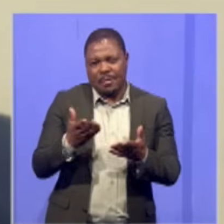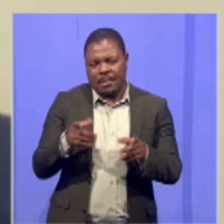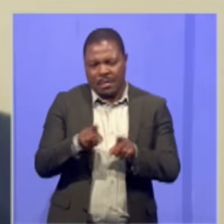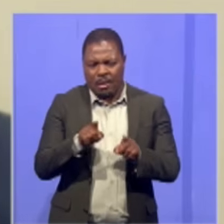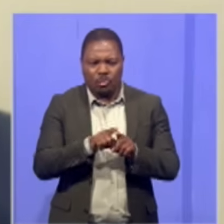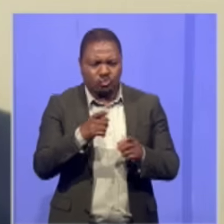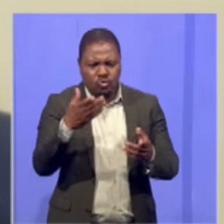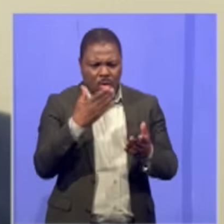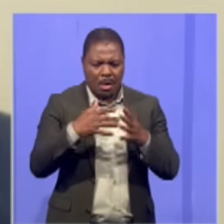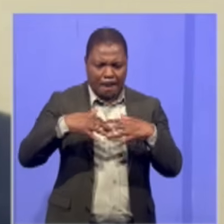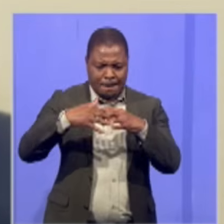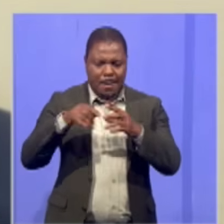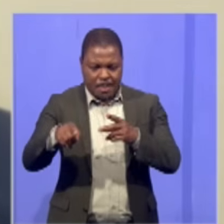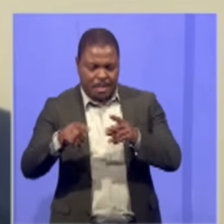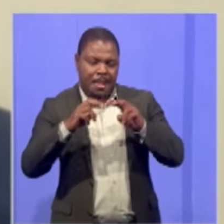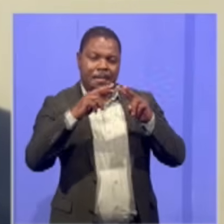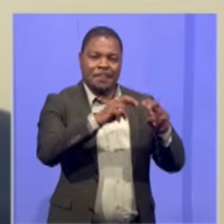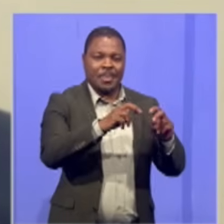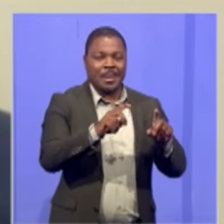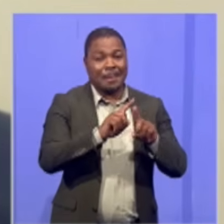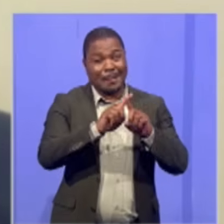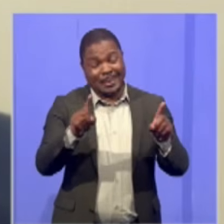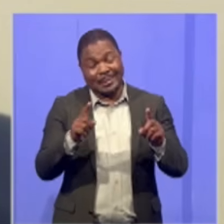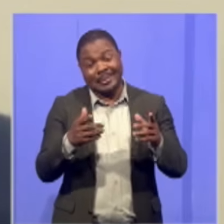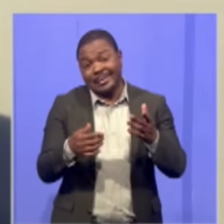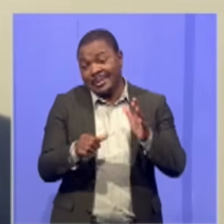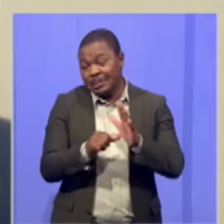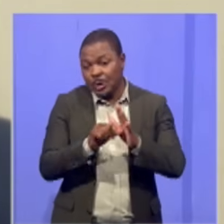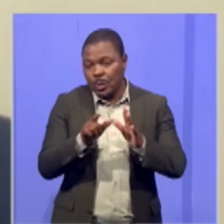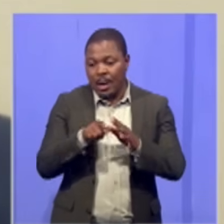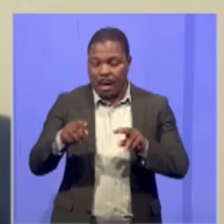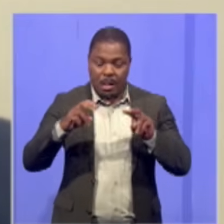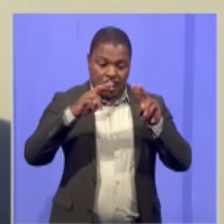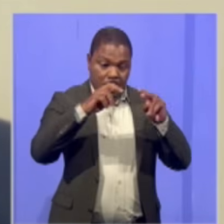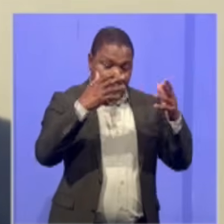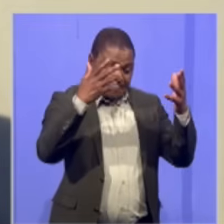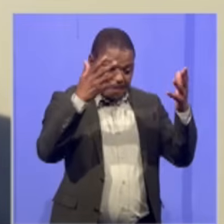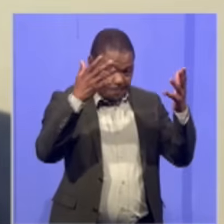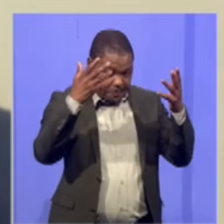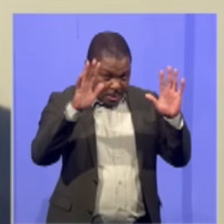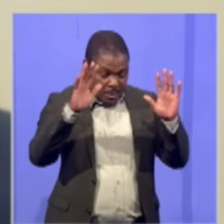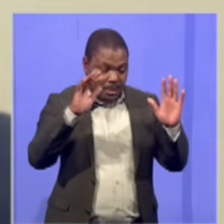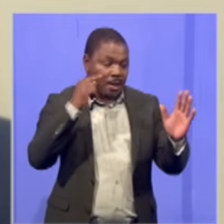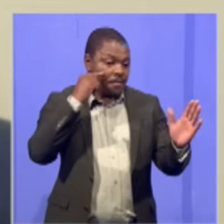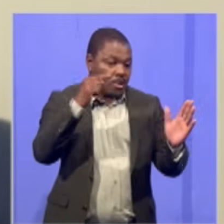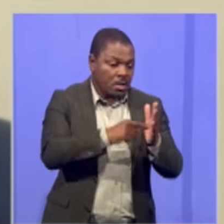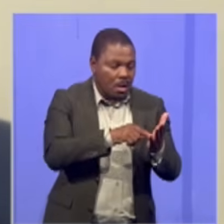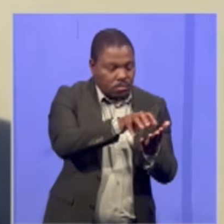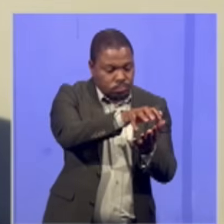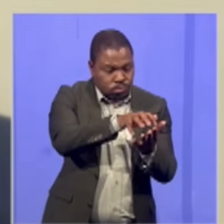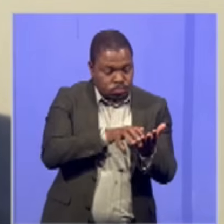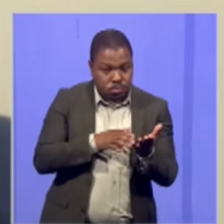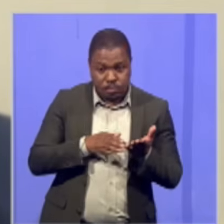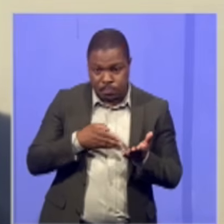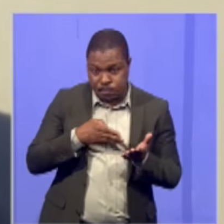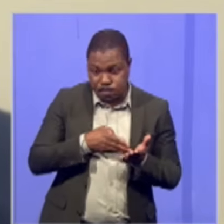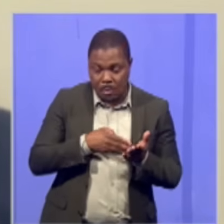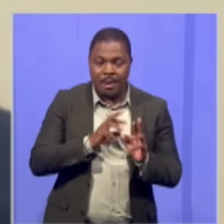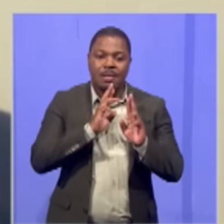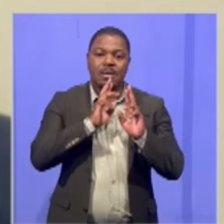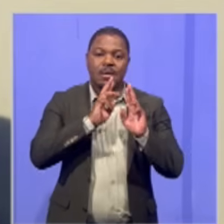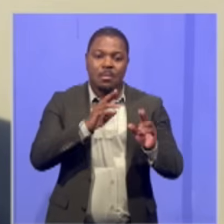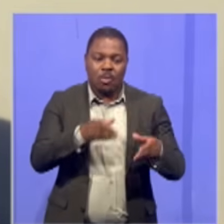etswa diphuputso fela taba ke hore ka mora hore diphuputso di etsuwe bopaki bo tekwe mme